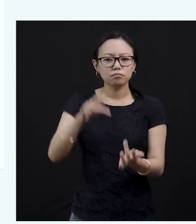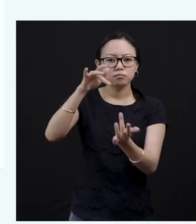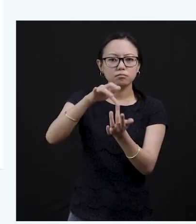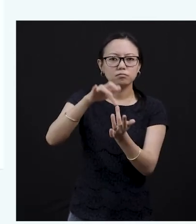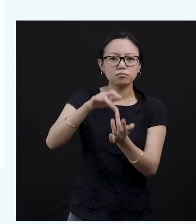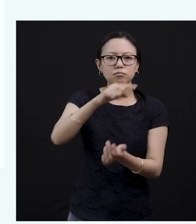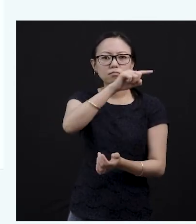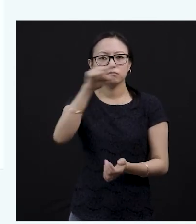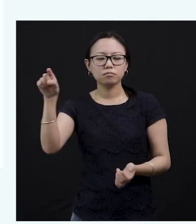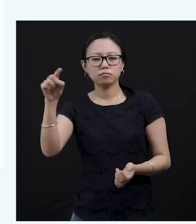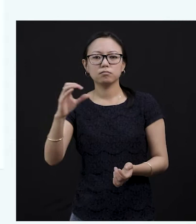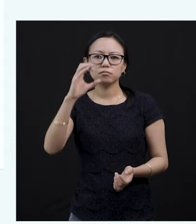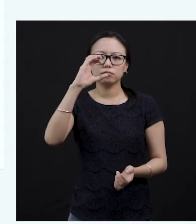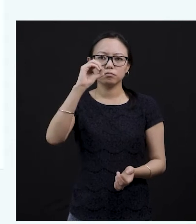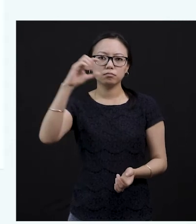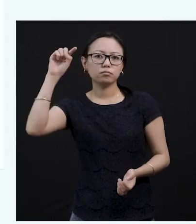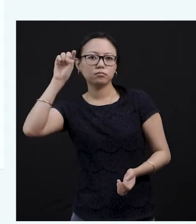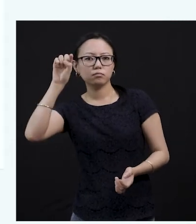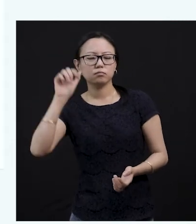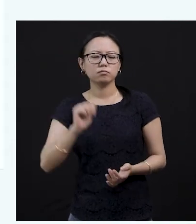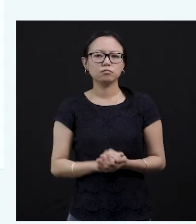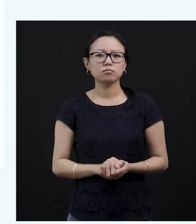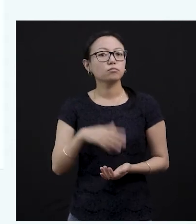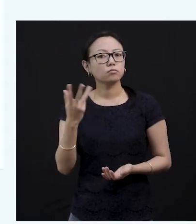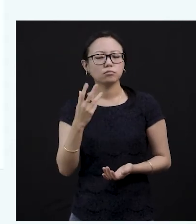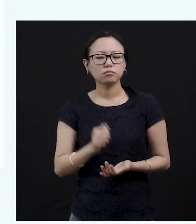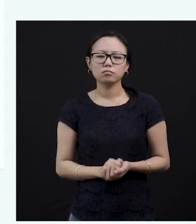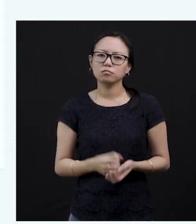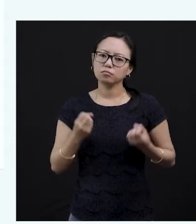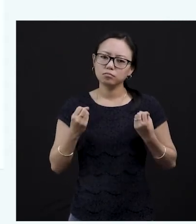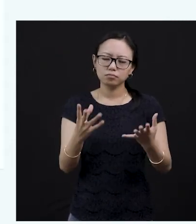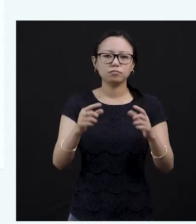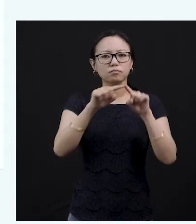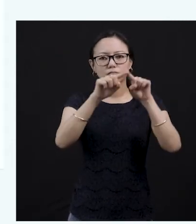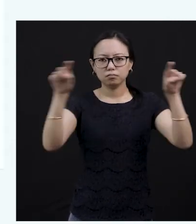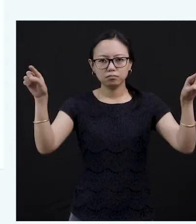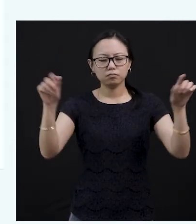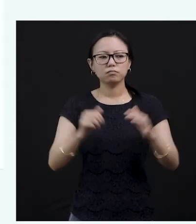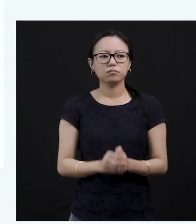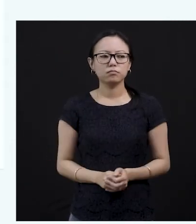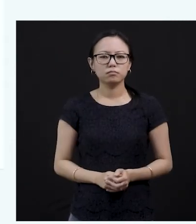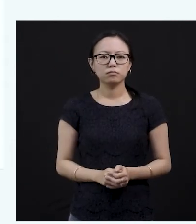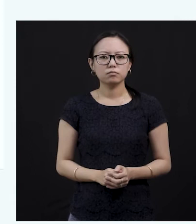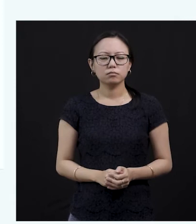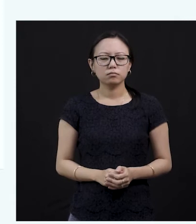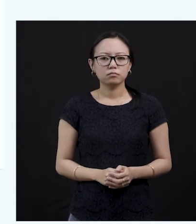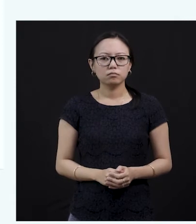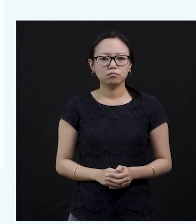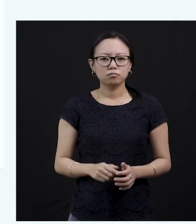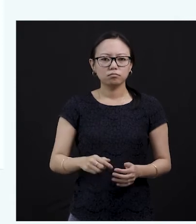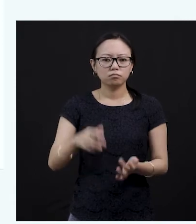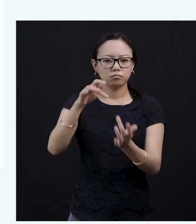is 0 degree because it is the starting line. Now from here till